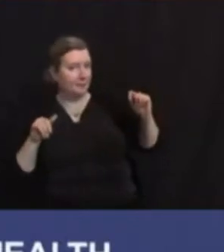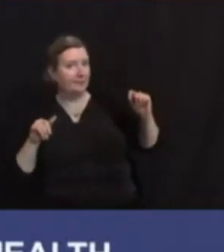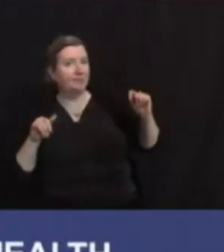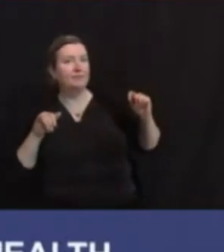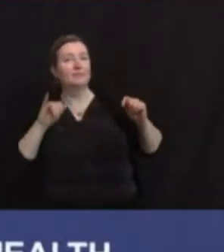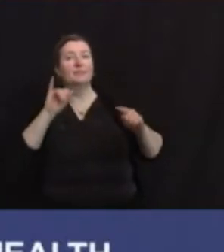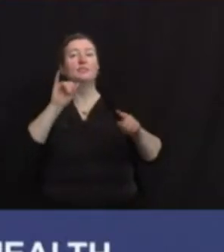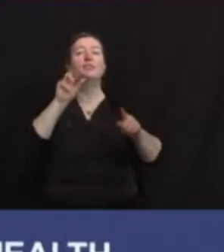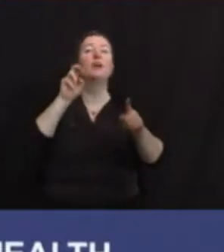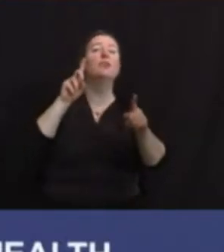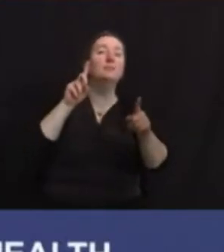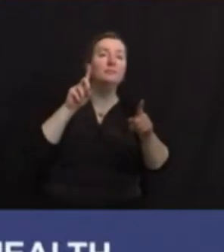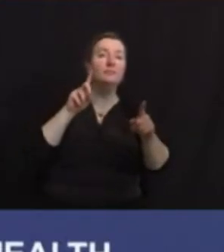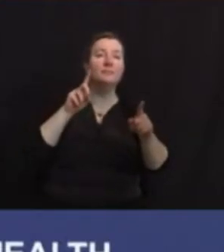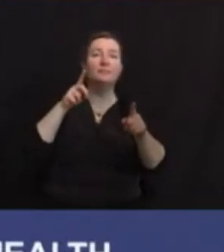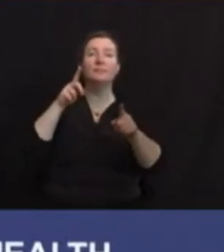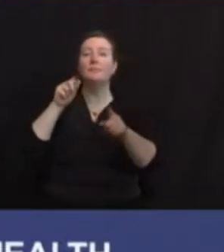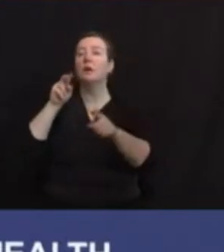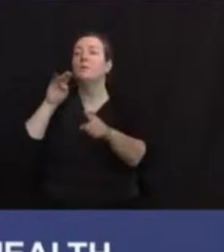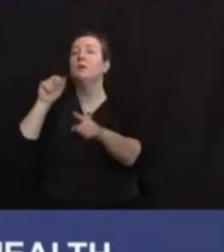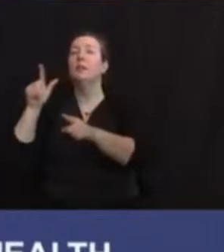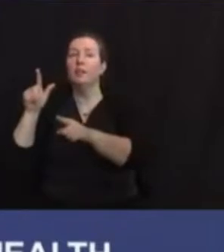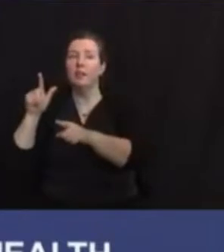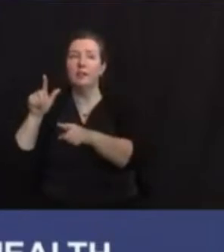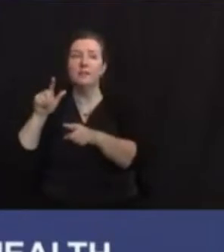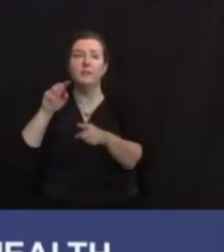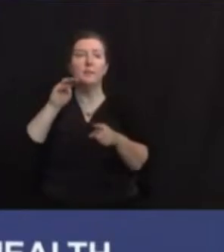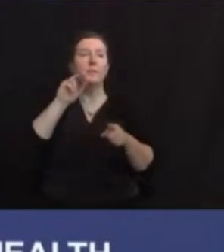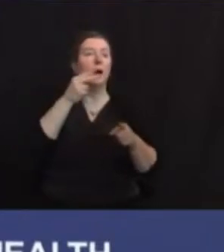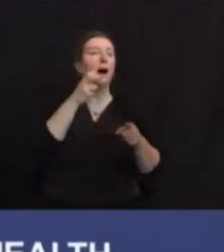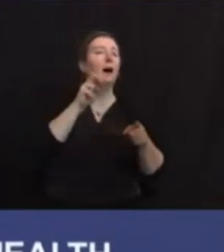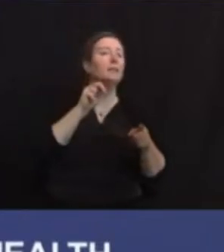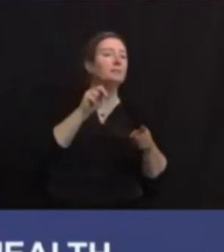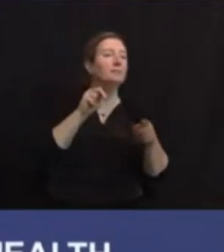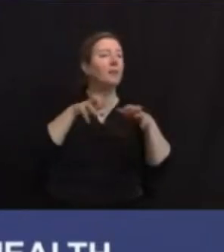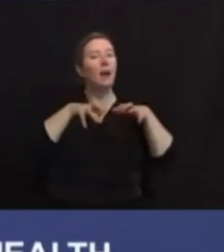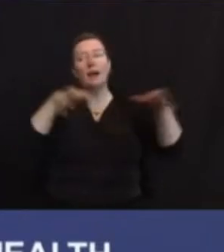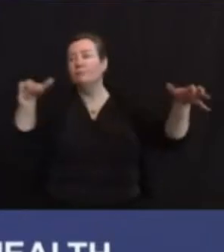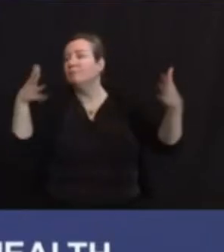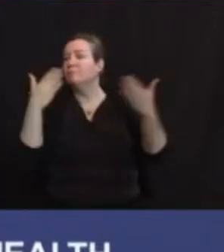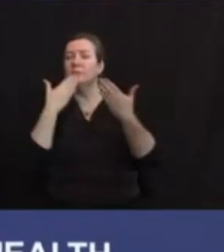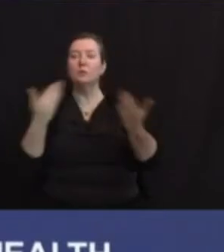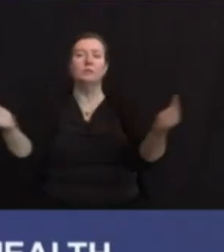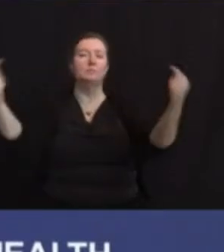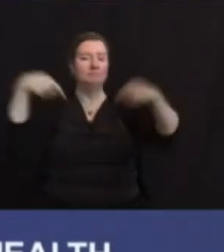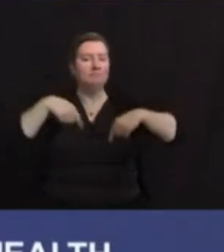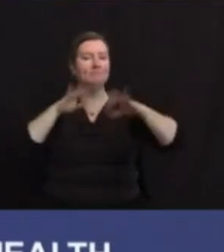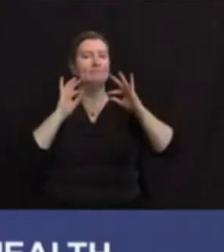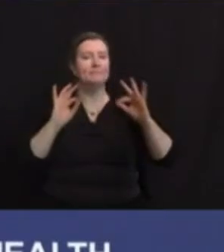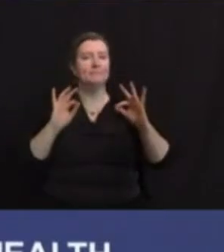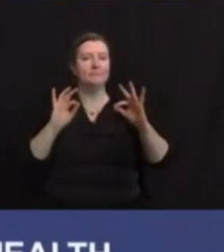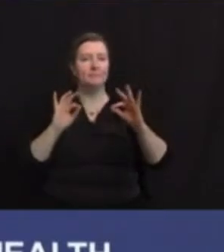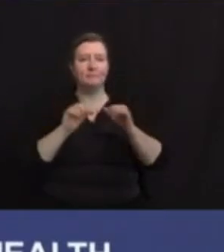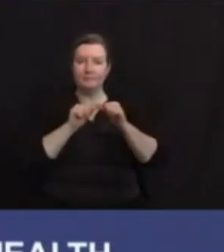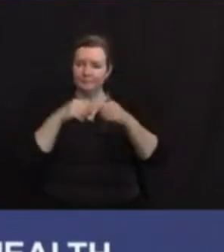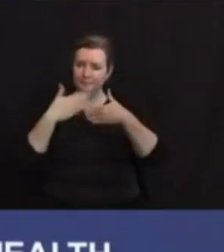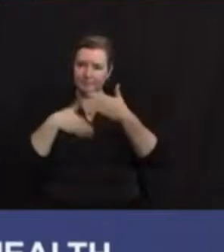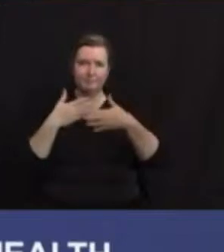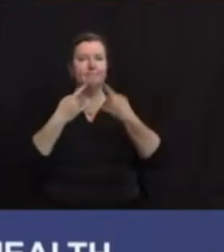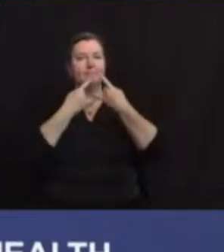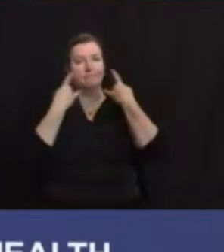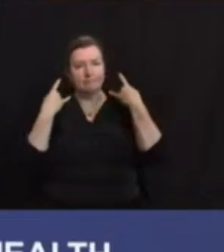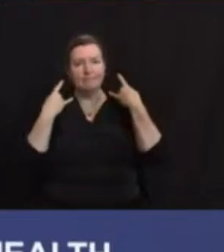Jared, Paramo, Mahan, the cast of thousands. Please keep at it, folks. We'll be virtual tomorrow. We will be with you,